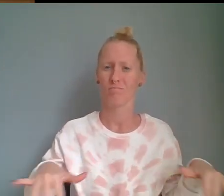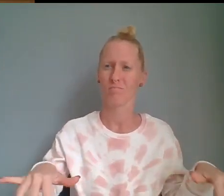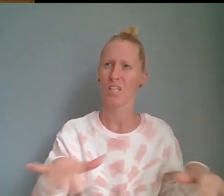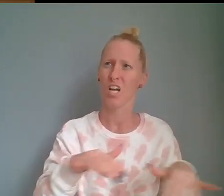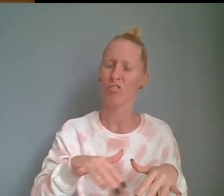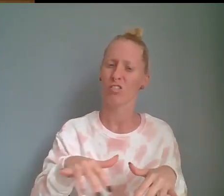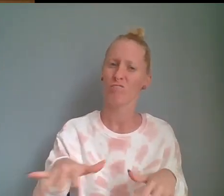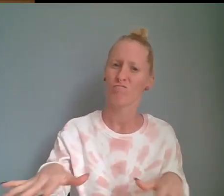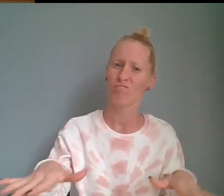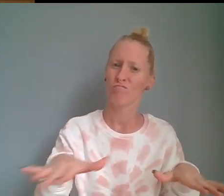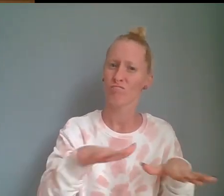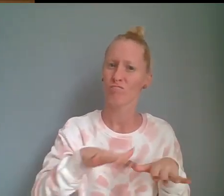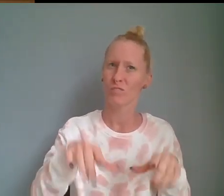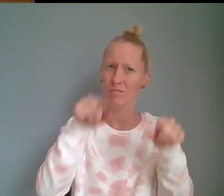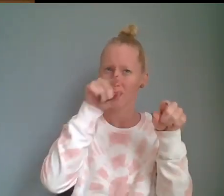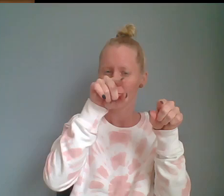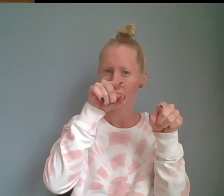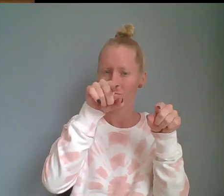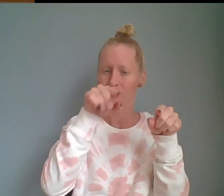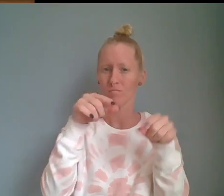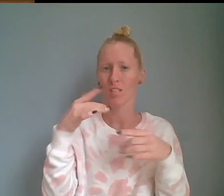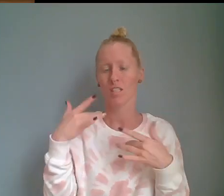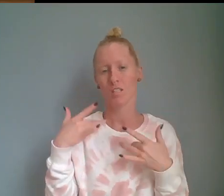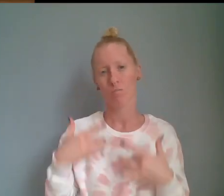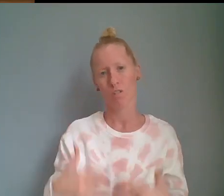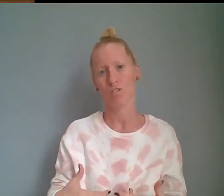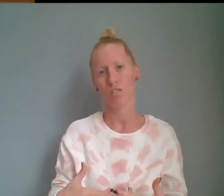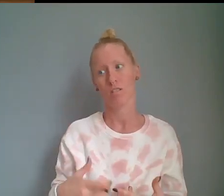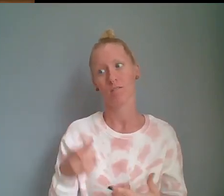of depression than Tara here talks about,